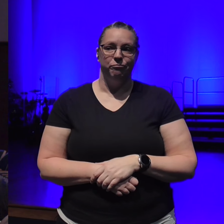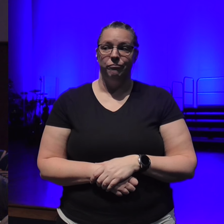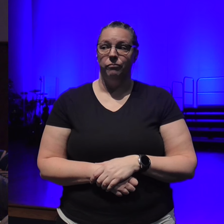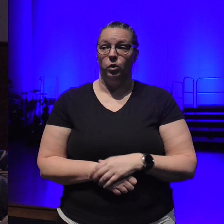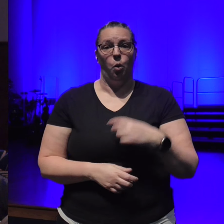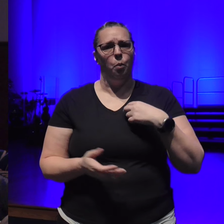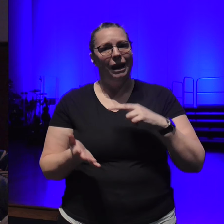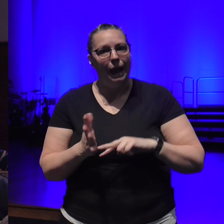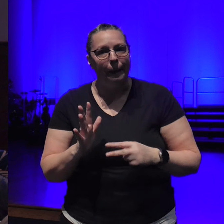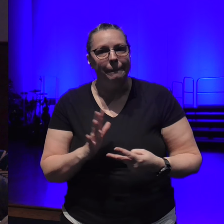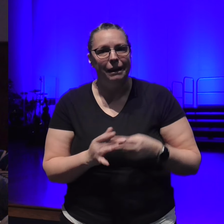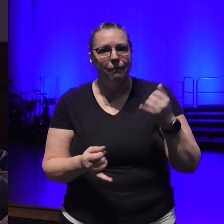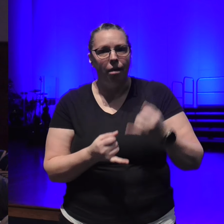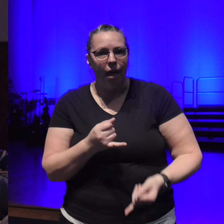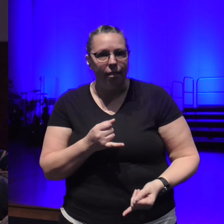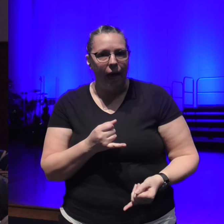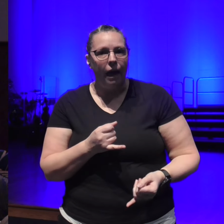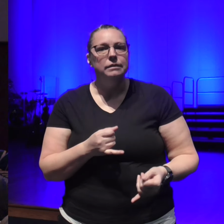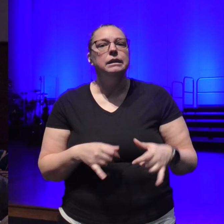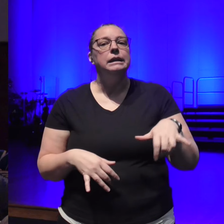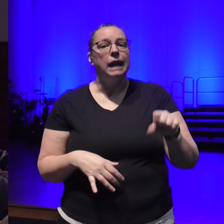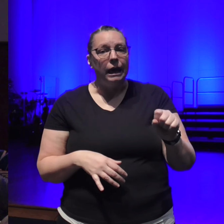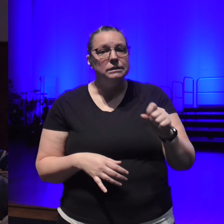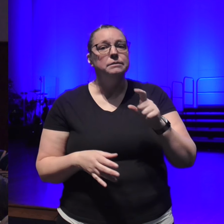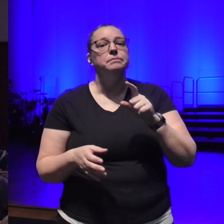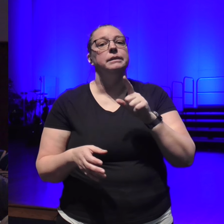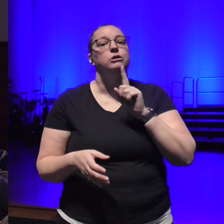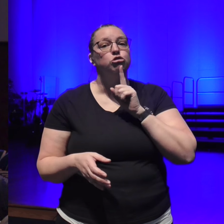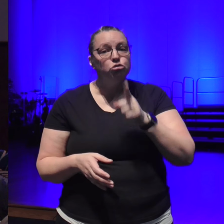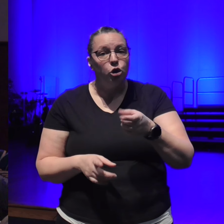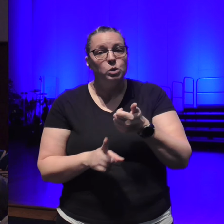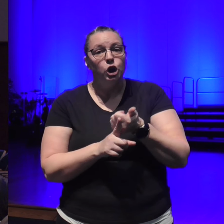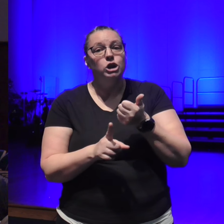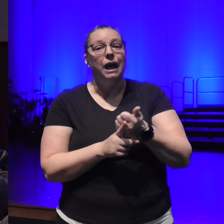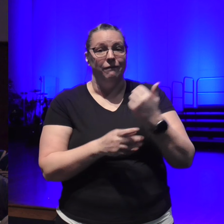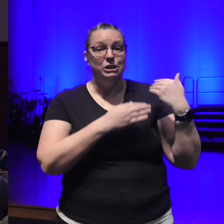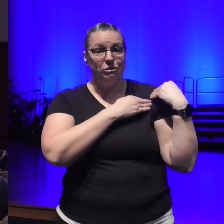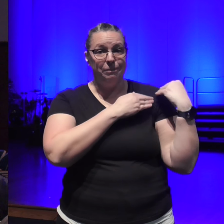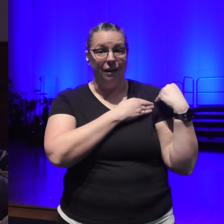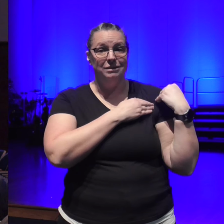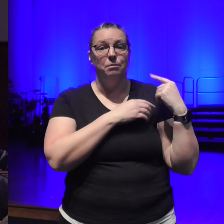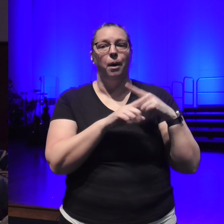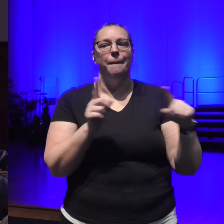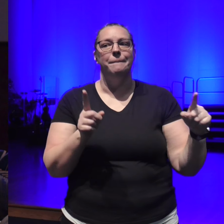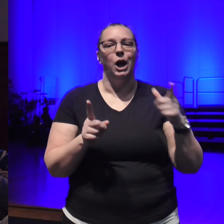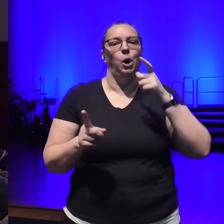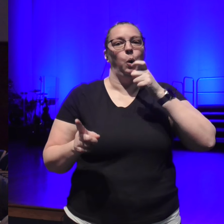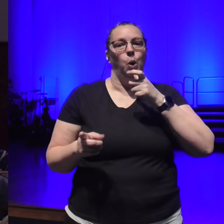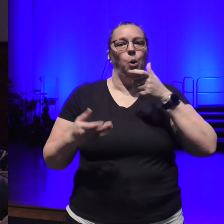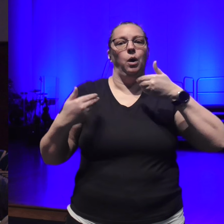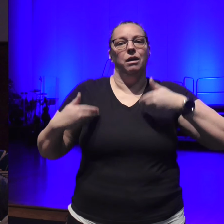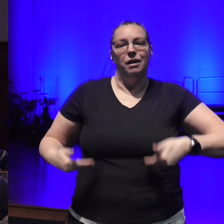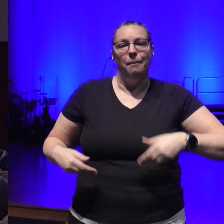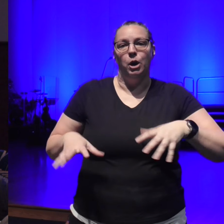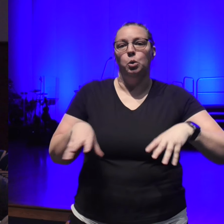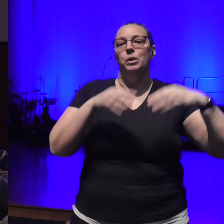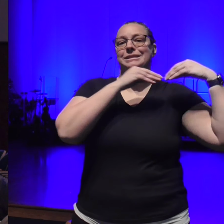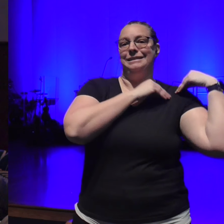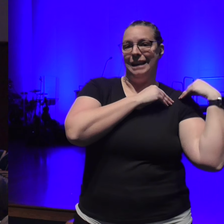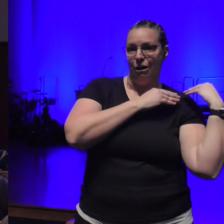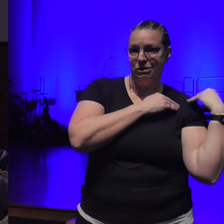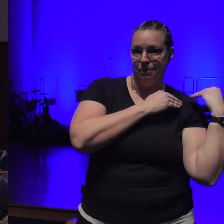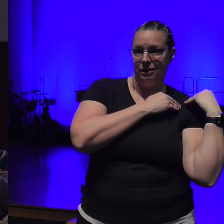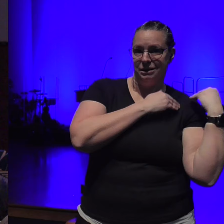What I mean by that last line is, yes, being true to yourself is your responsibility, but ultimately, who are you but what you take responsibility